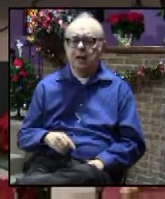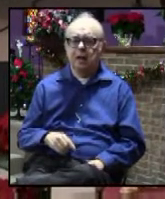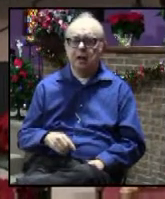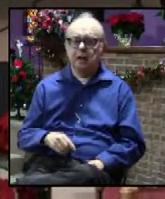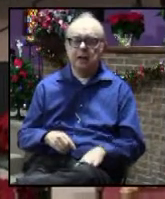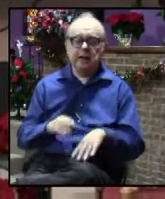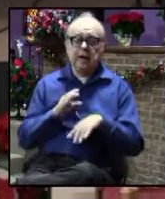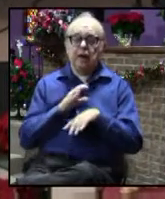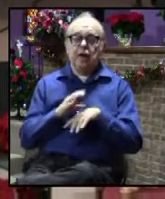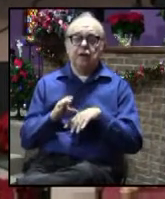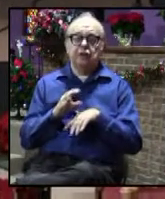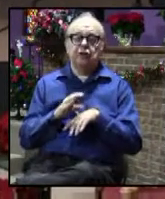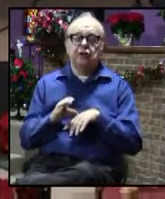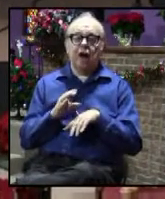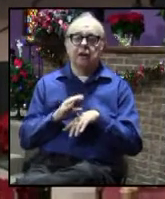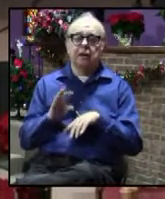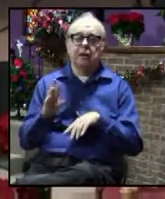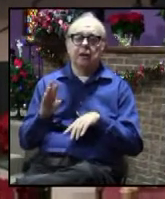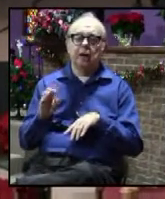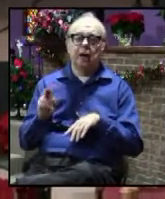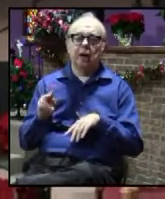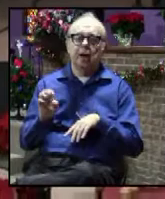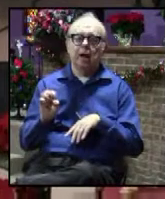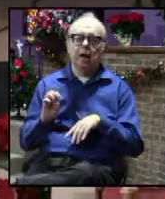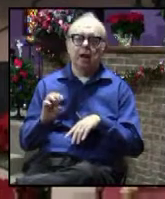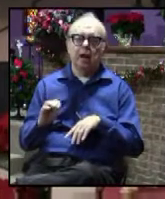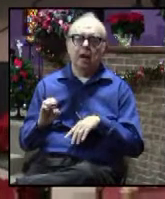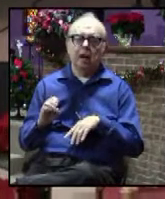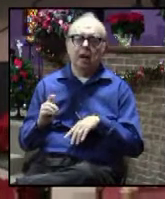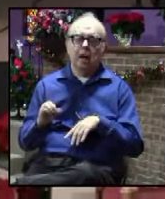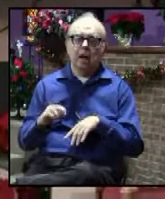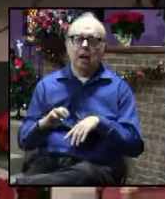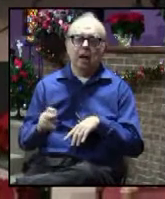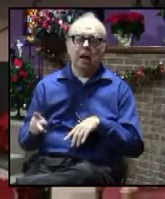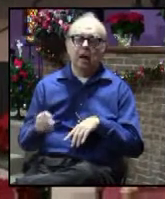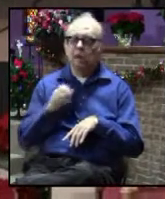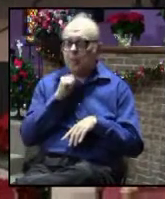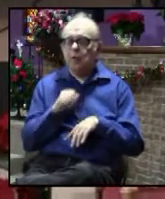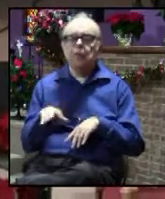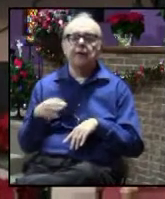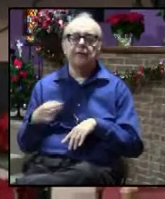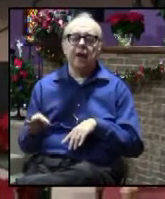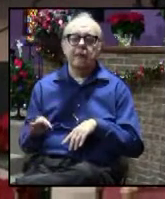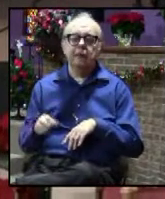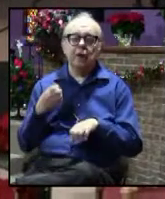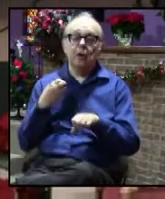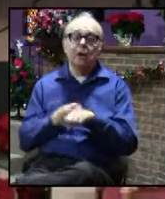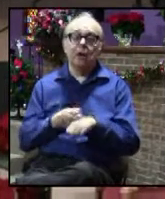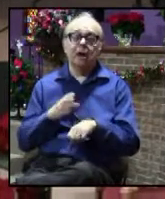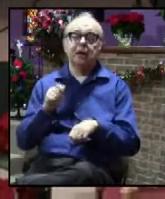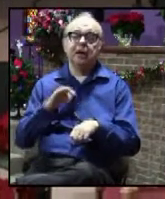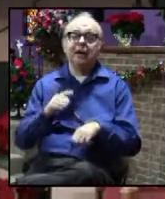chocolate cream drops and old-fashioned rock candy.